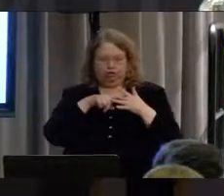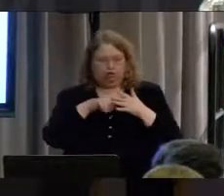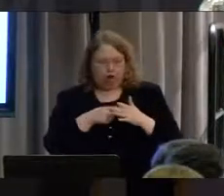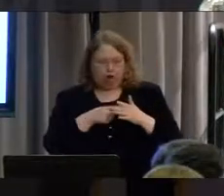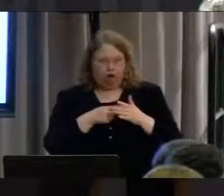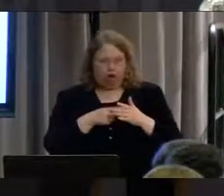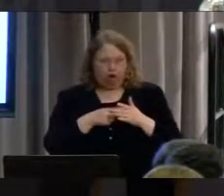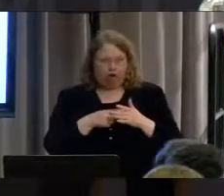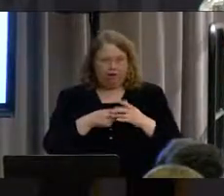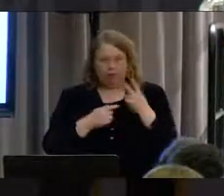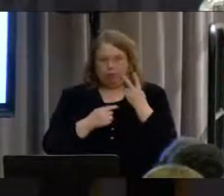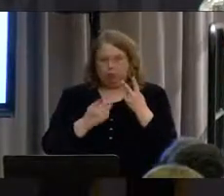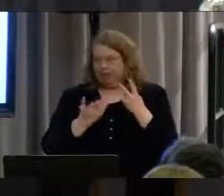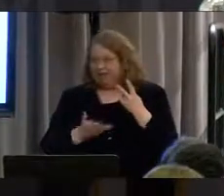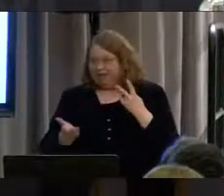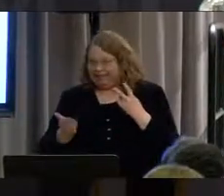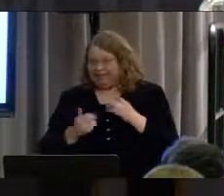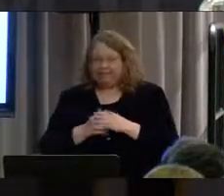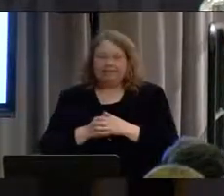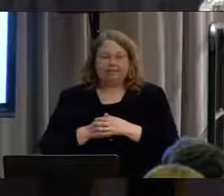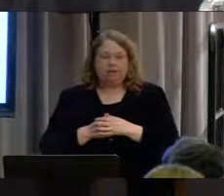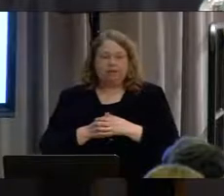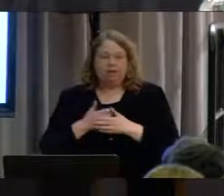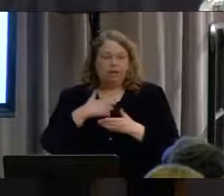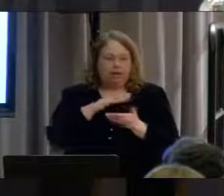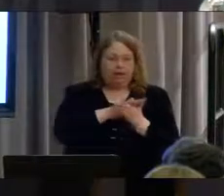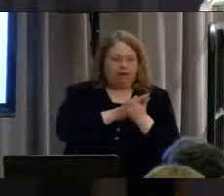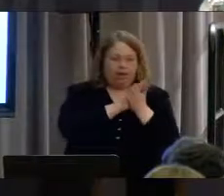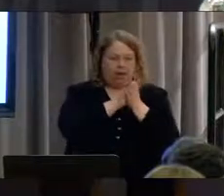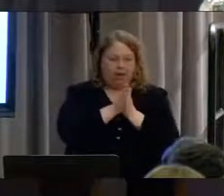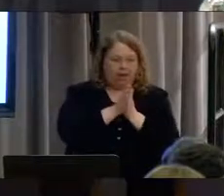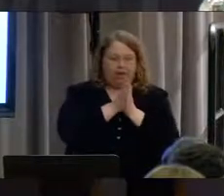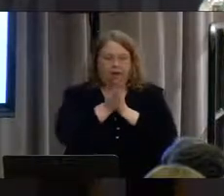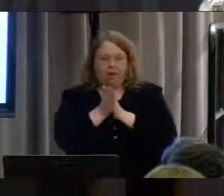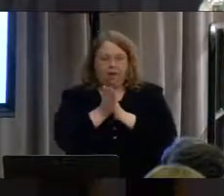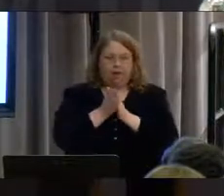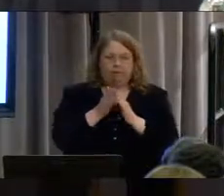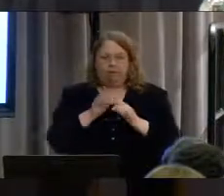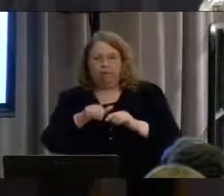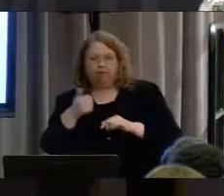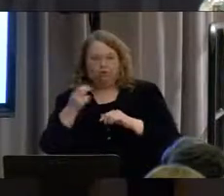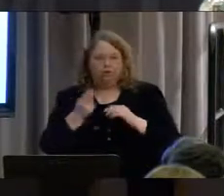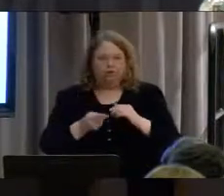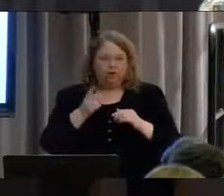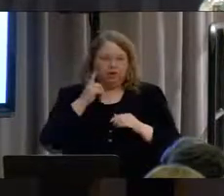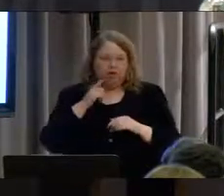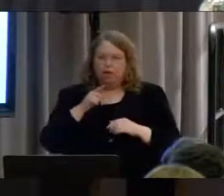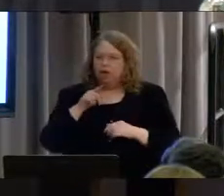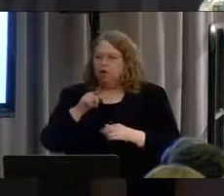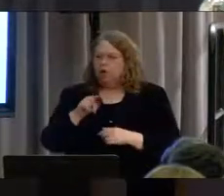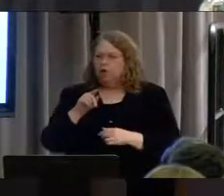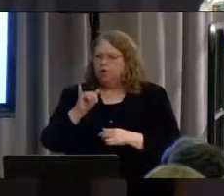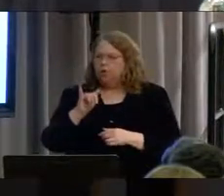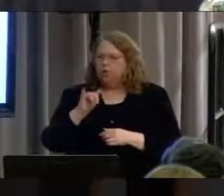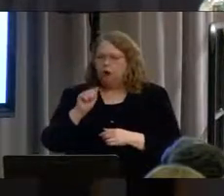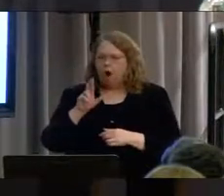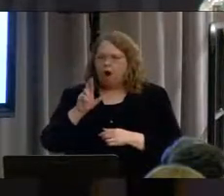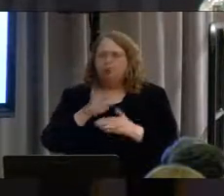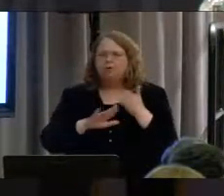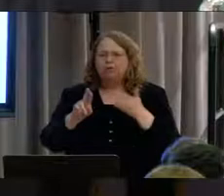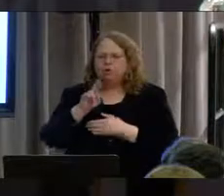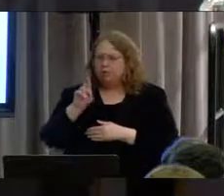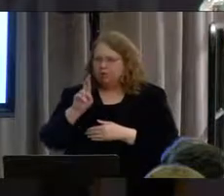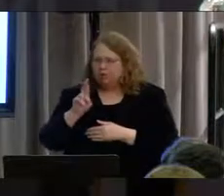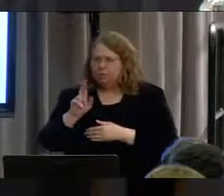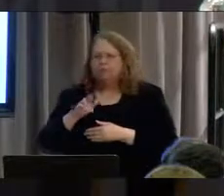thing, or in your case, two things, and then grew into these other kinds of history. UR, as you know, used to be on your campus and then moved